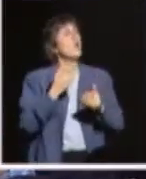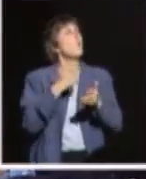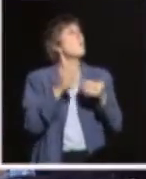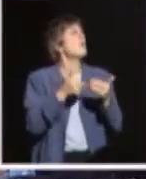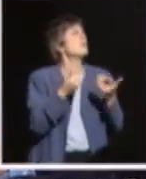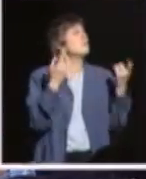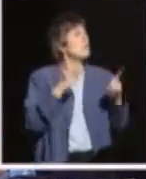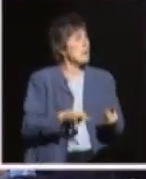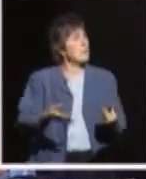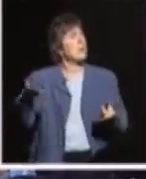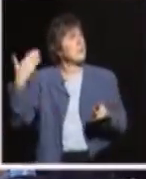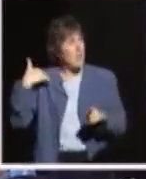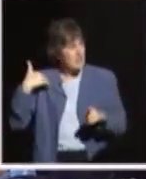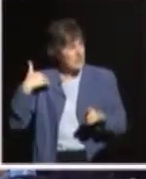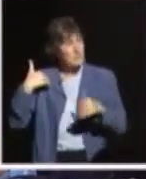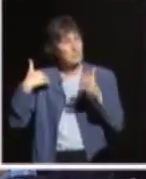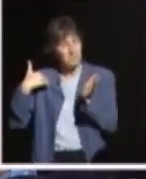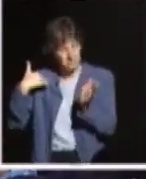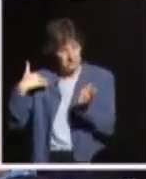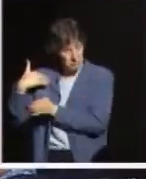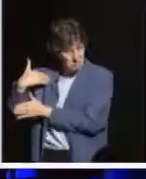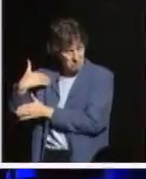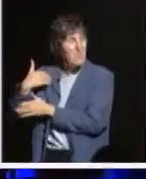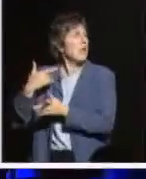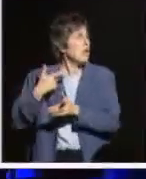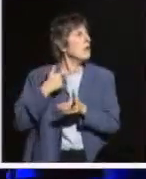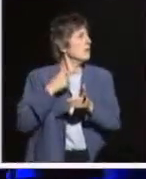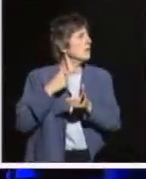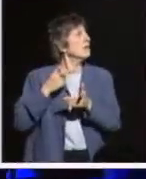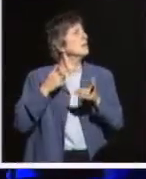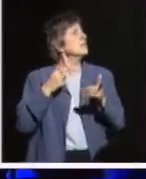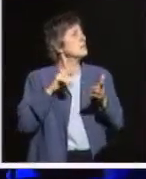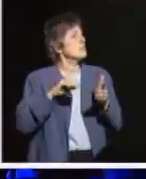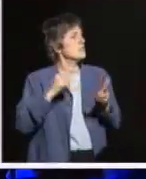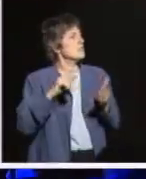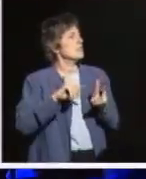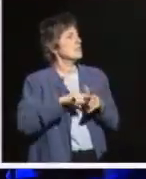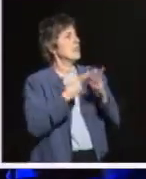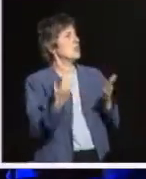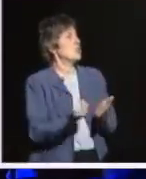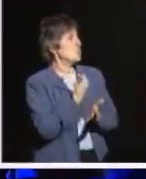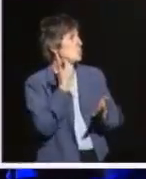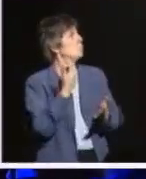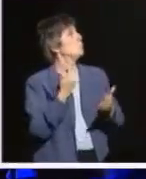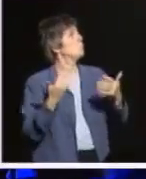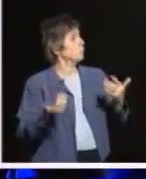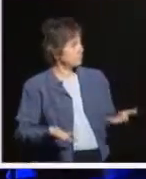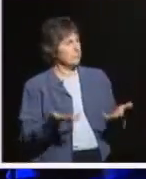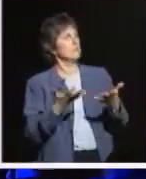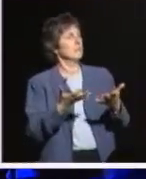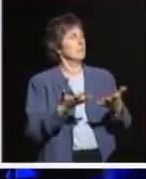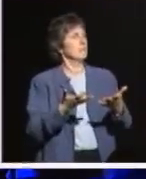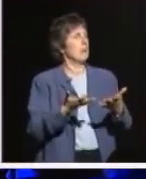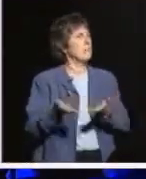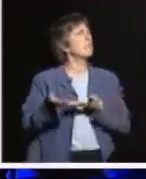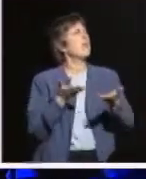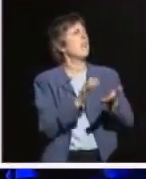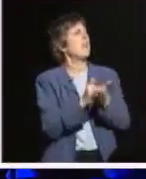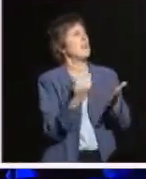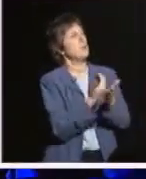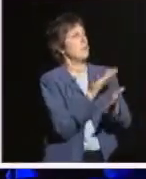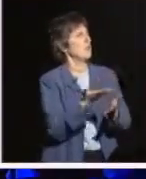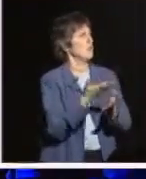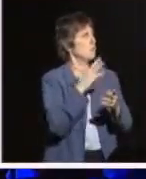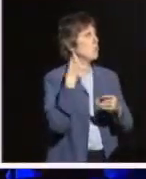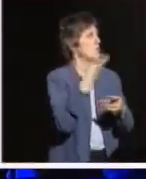of change to Washington, D.C. Okay, Mr. Sweetland. I'm not aware of that bill either, and I can tell you